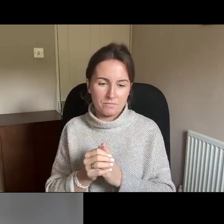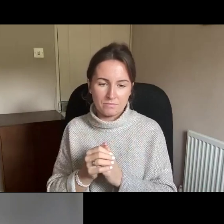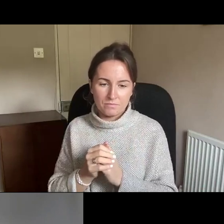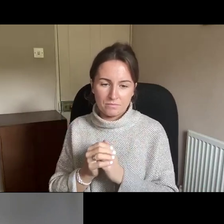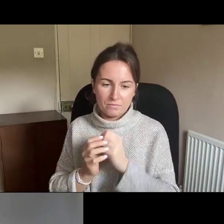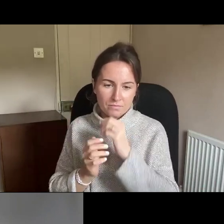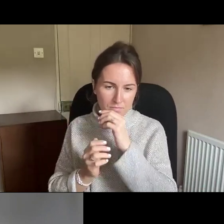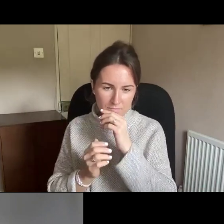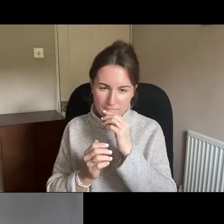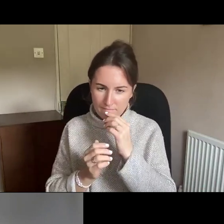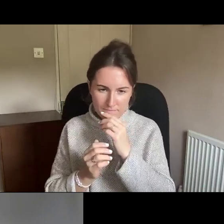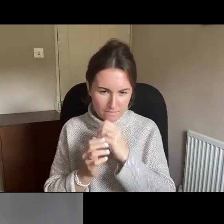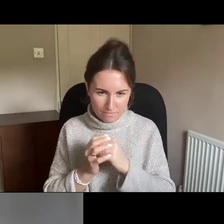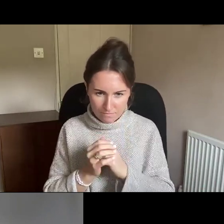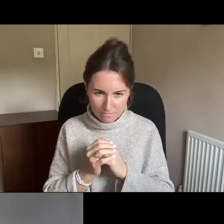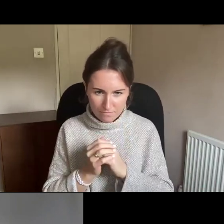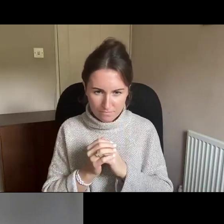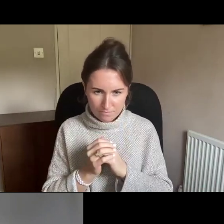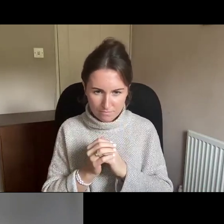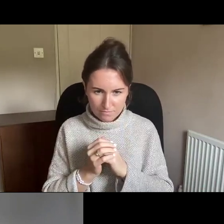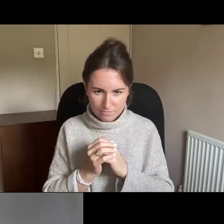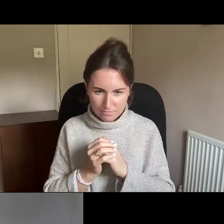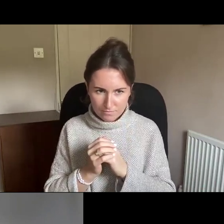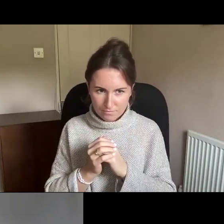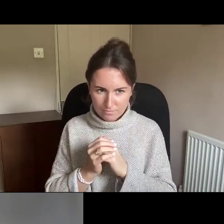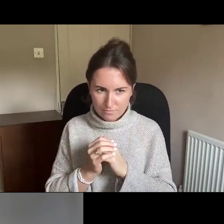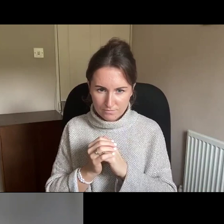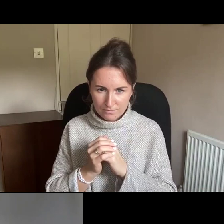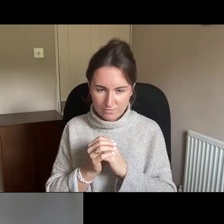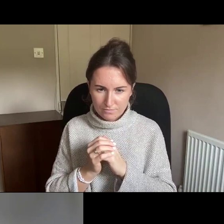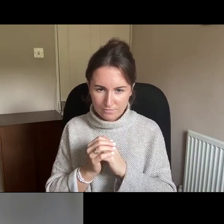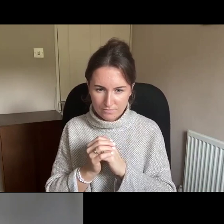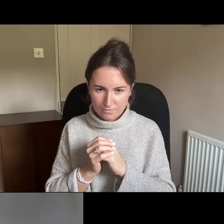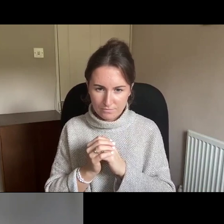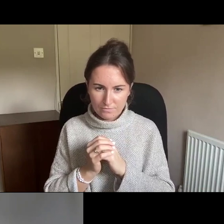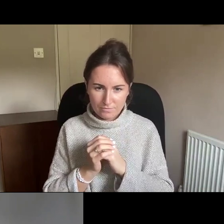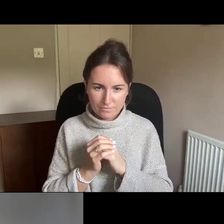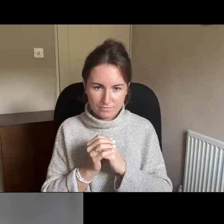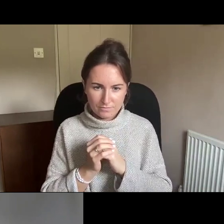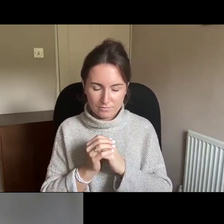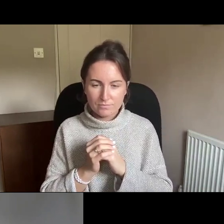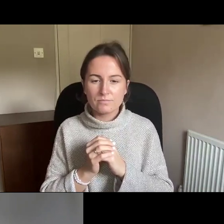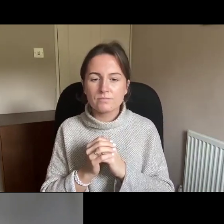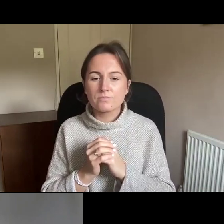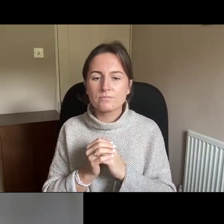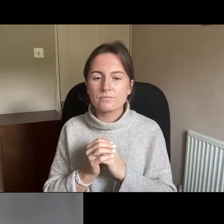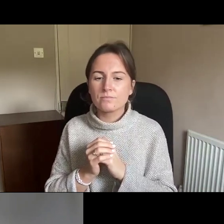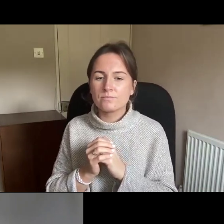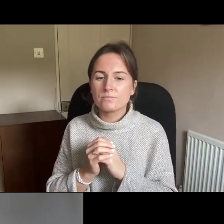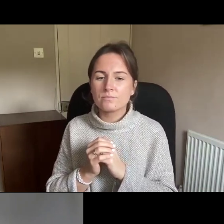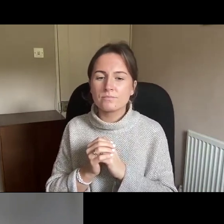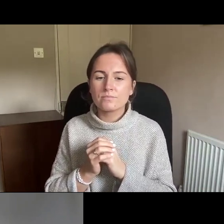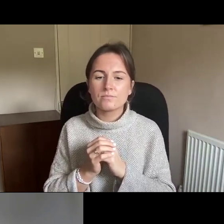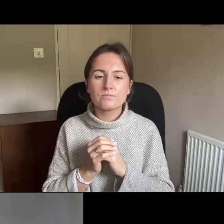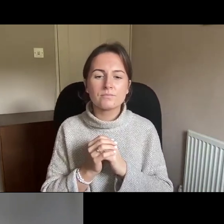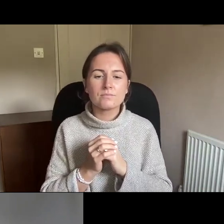Is it available? Again, not only as a link. I don't think you can embed it.